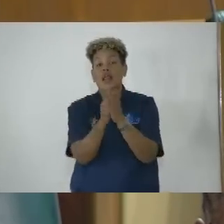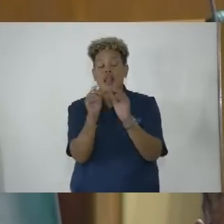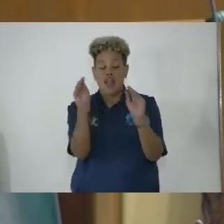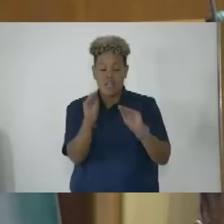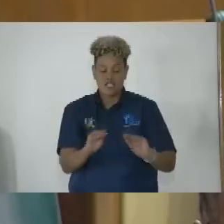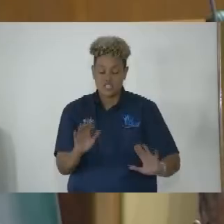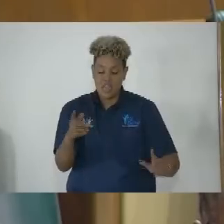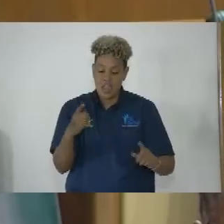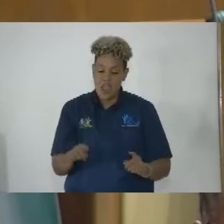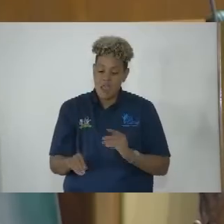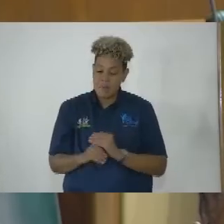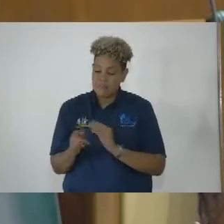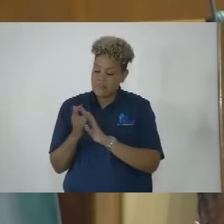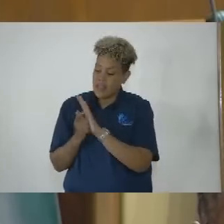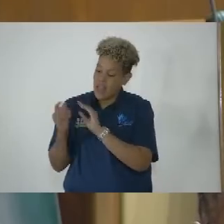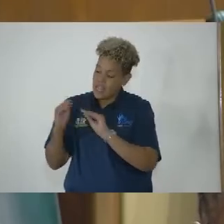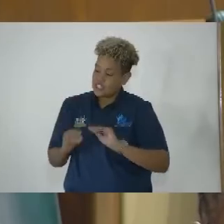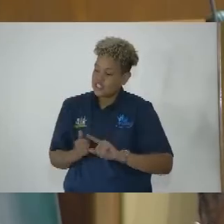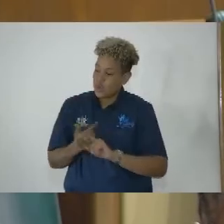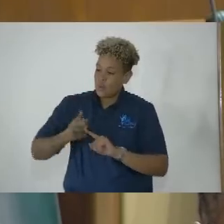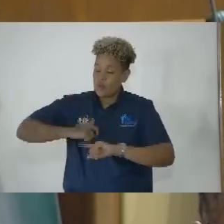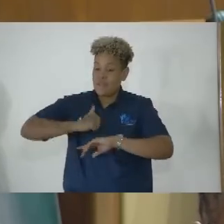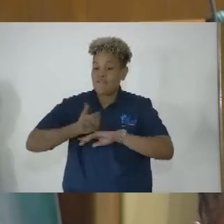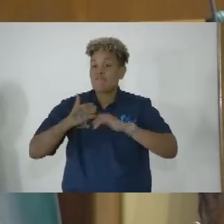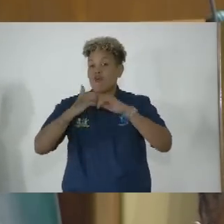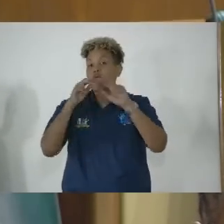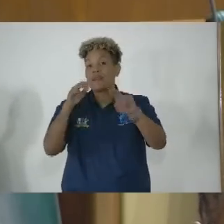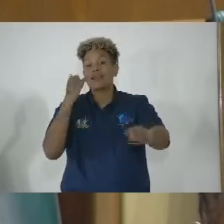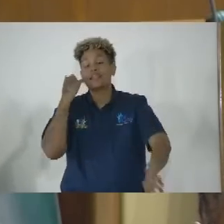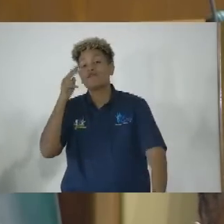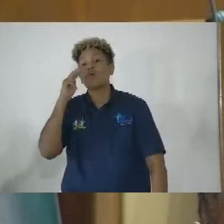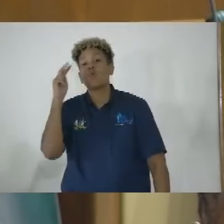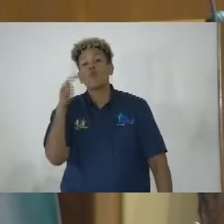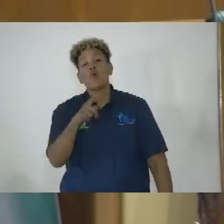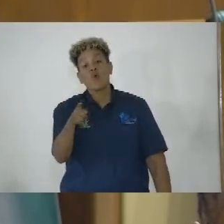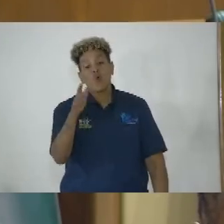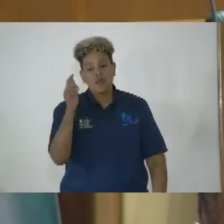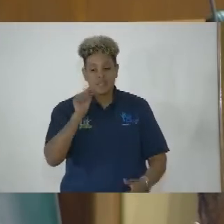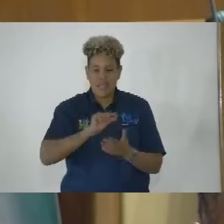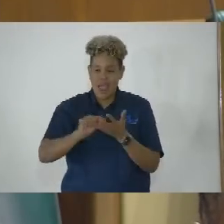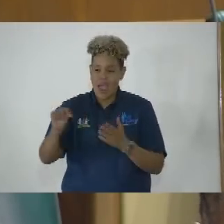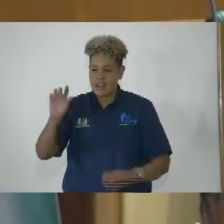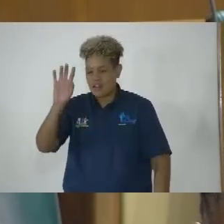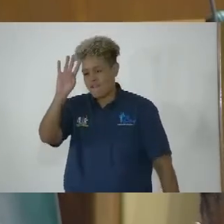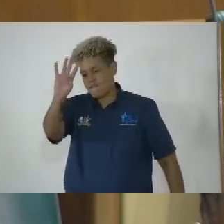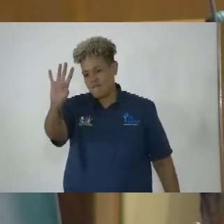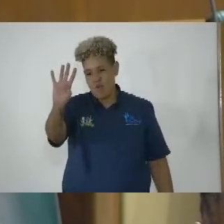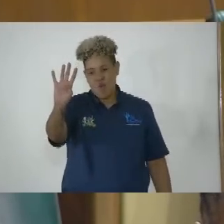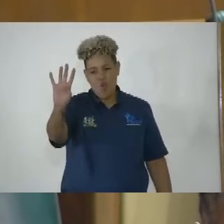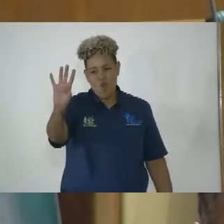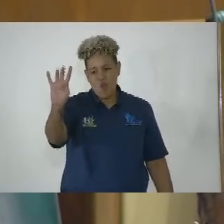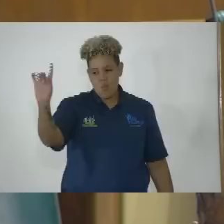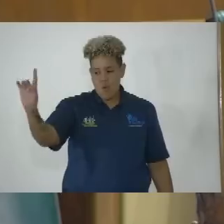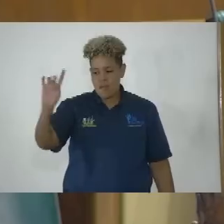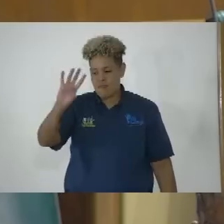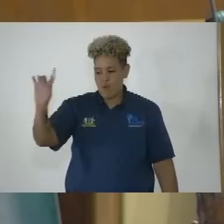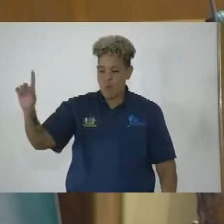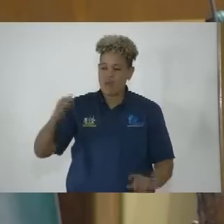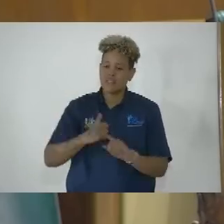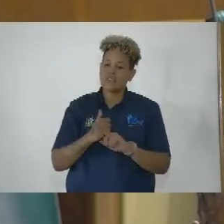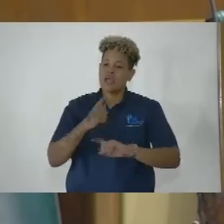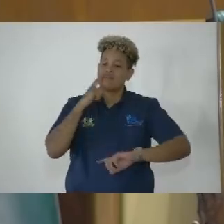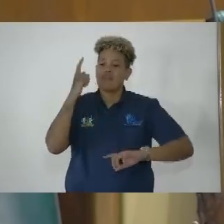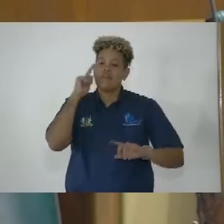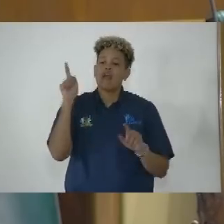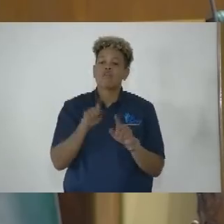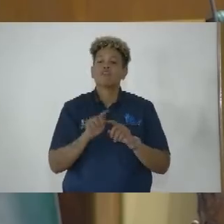legislation that we formulate. If you look at Article 4.1 of the